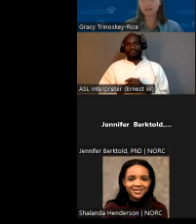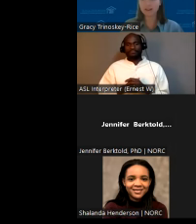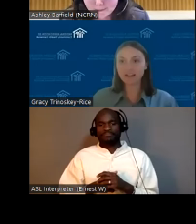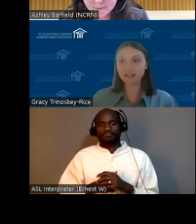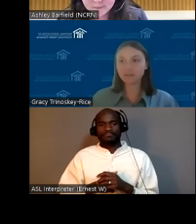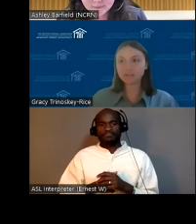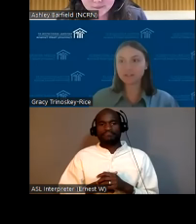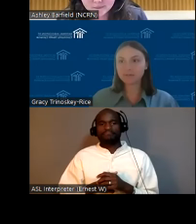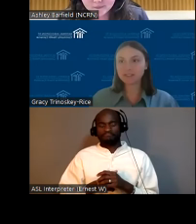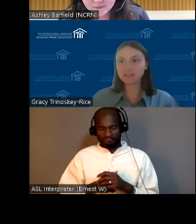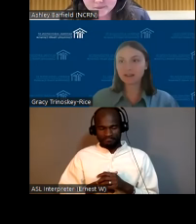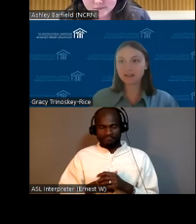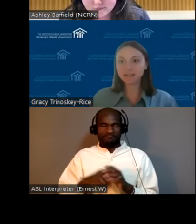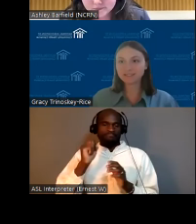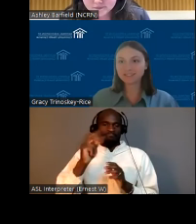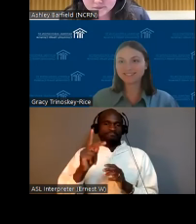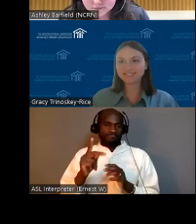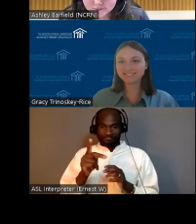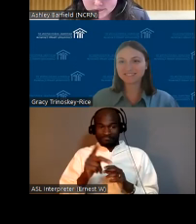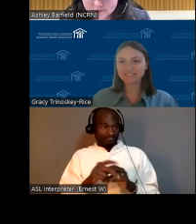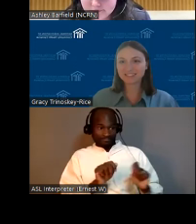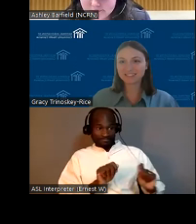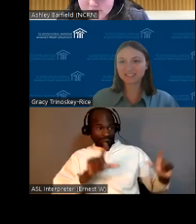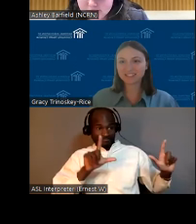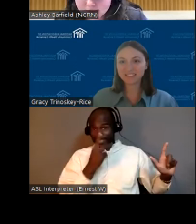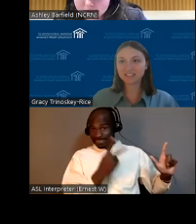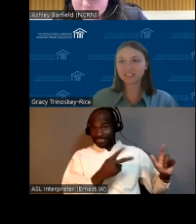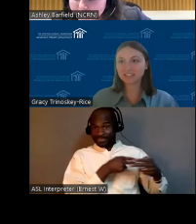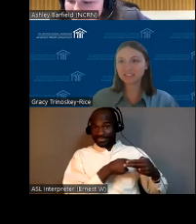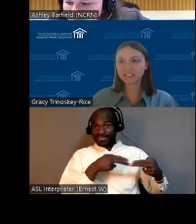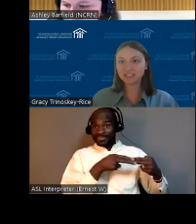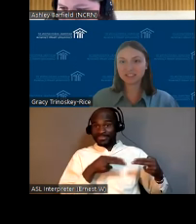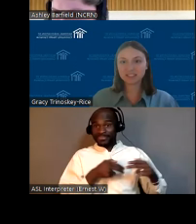All right, can folks see my slides?